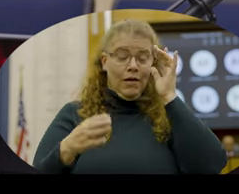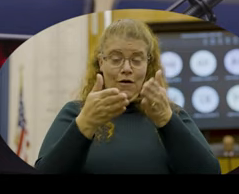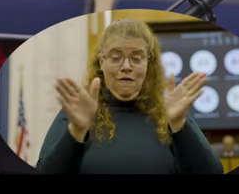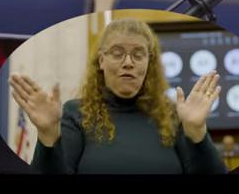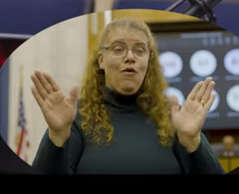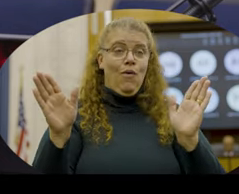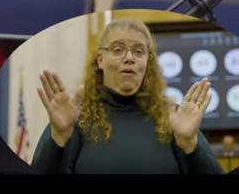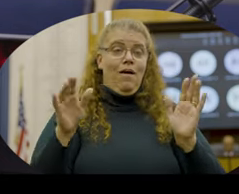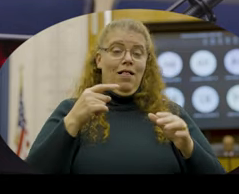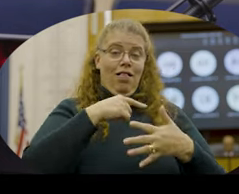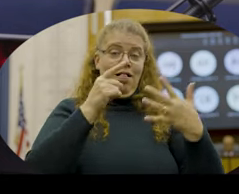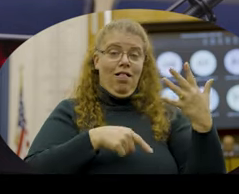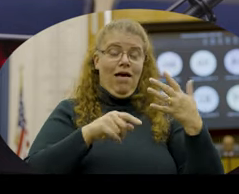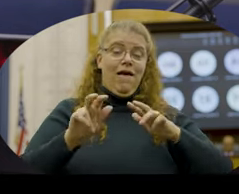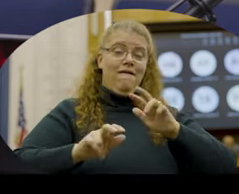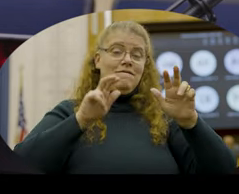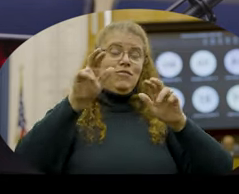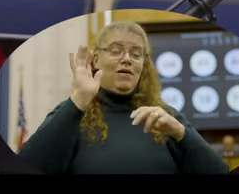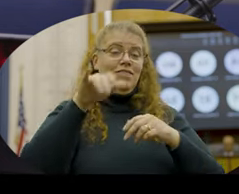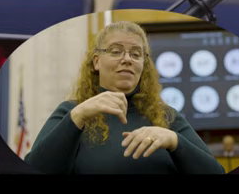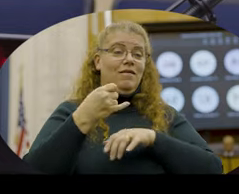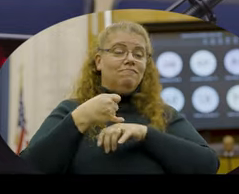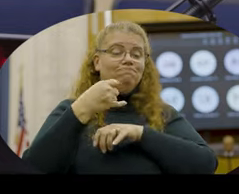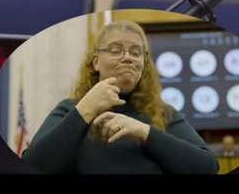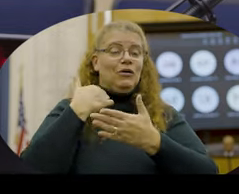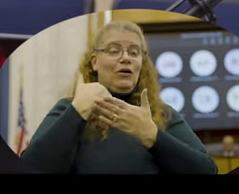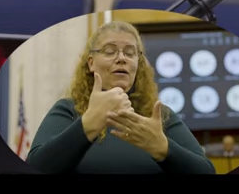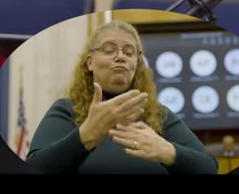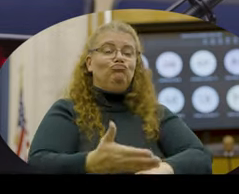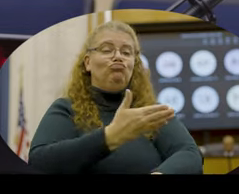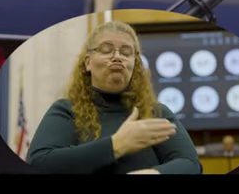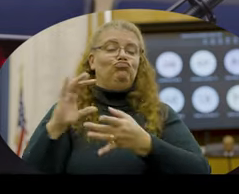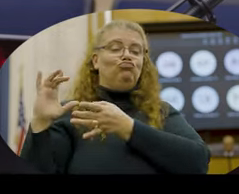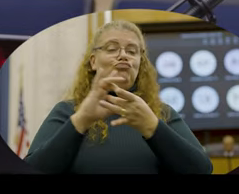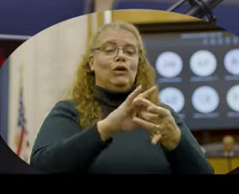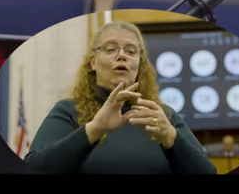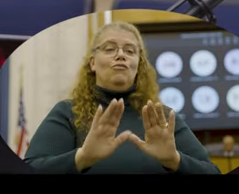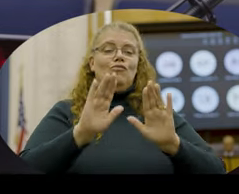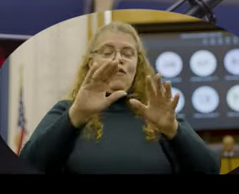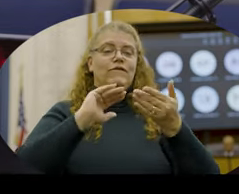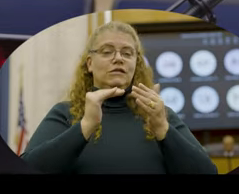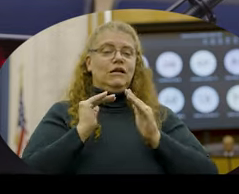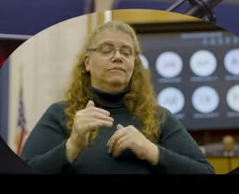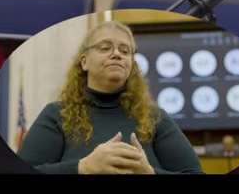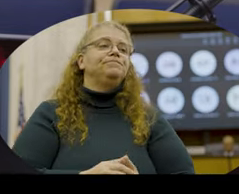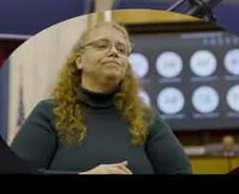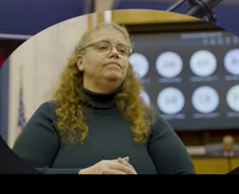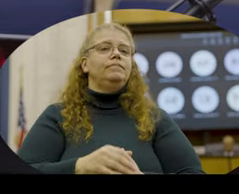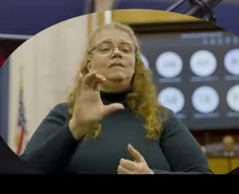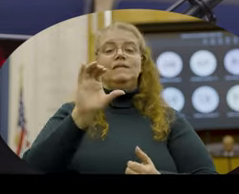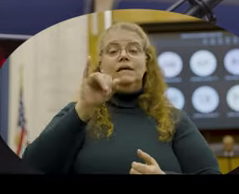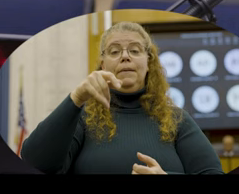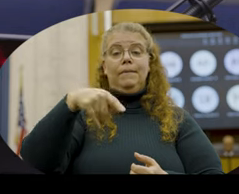our sustainability muscle, our city becomes more resilient, increasing our ability to handle adversity, withstand